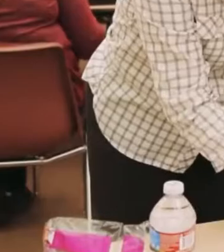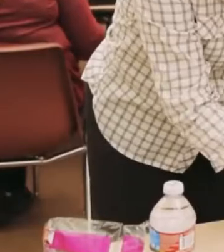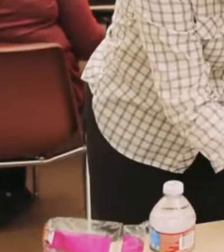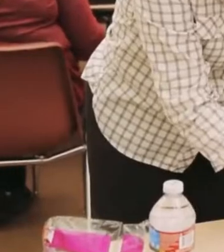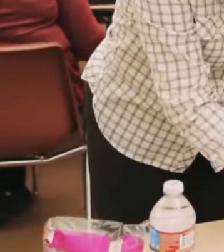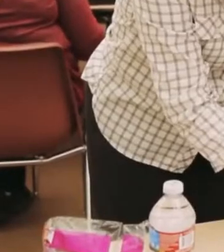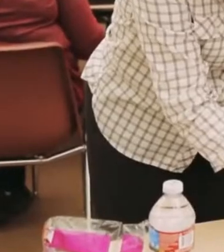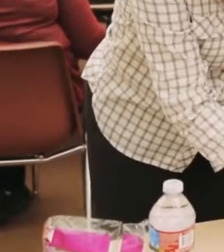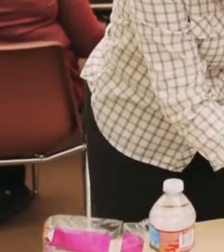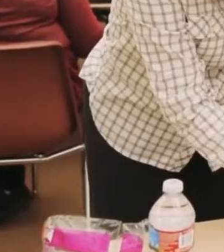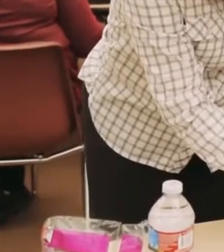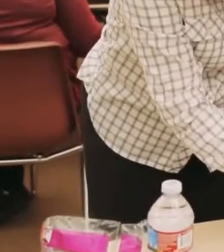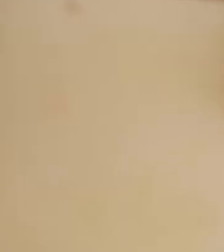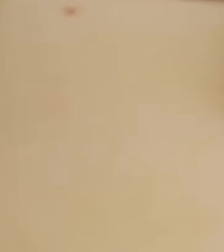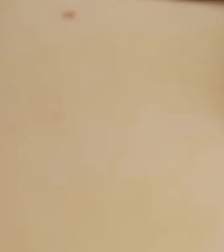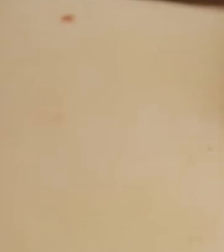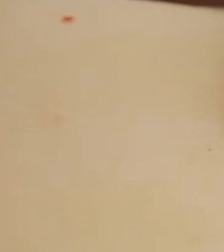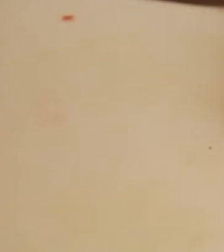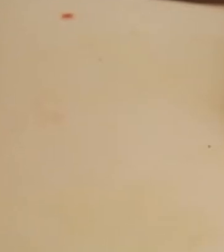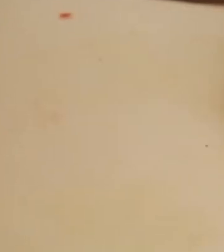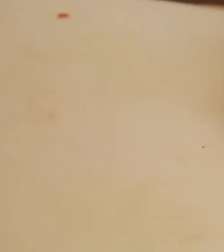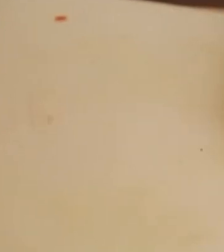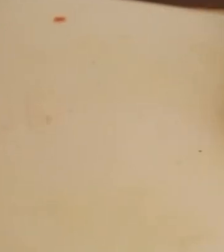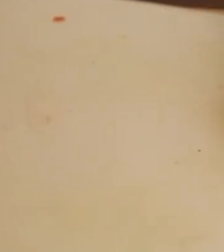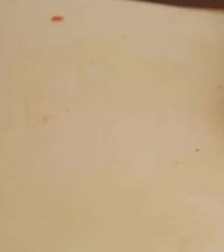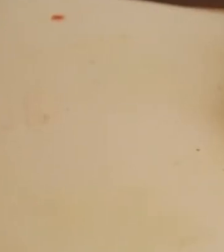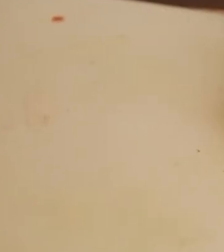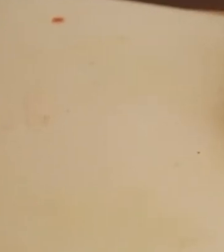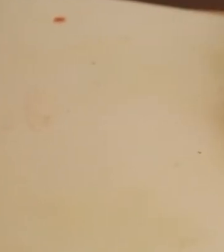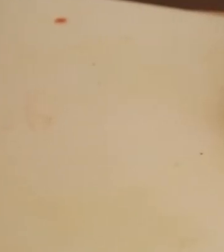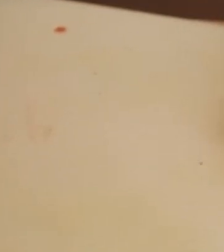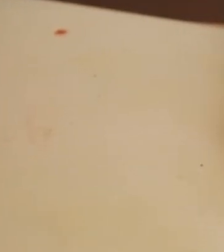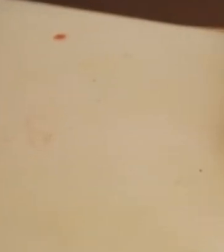butter on crackers, and slicing an apple.